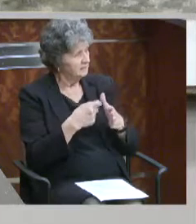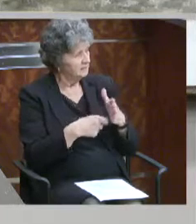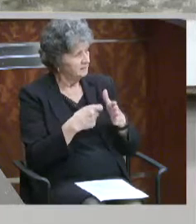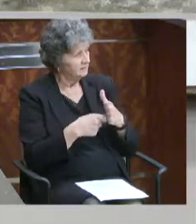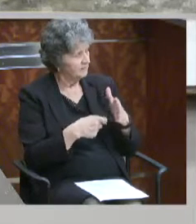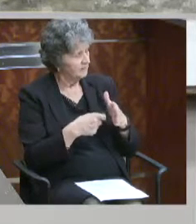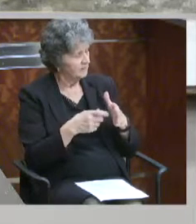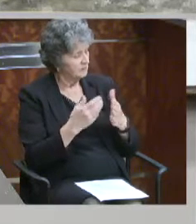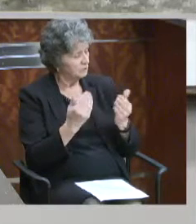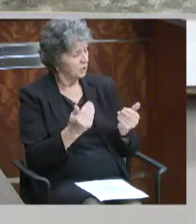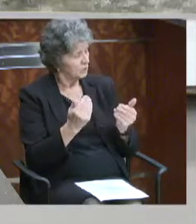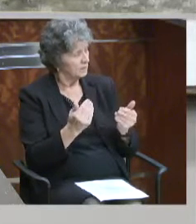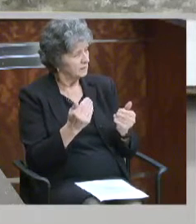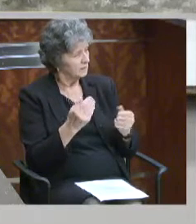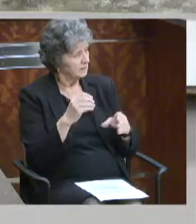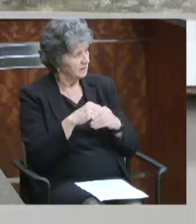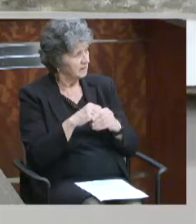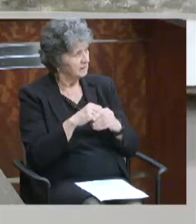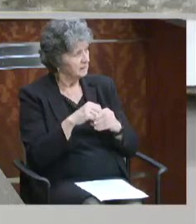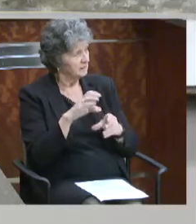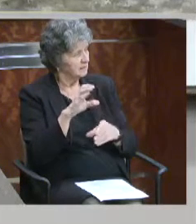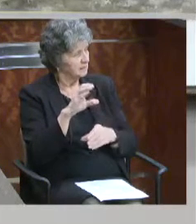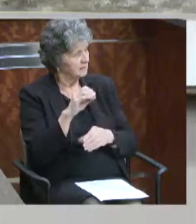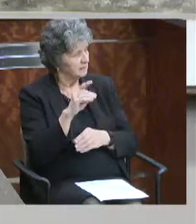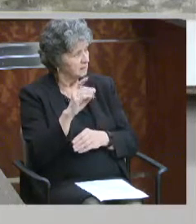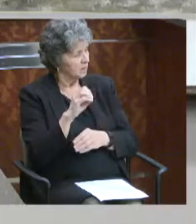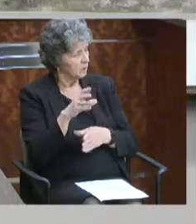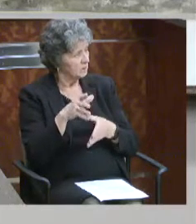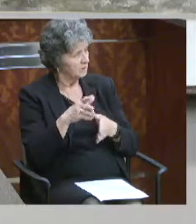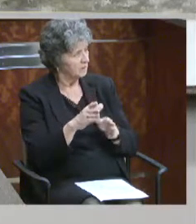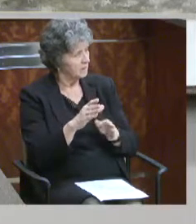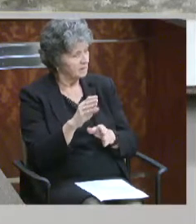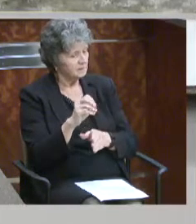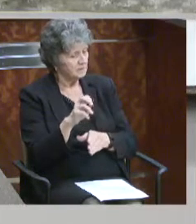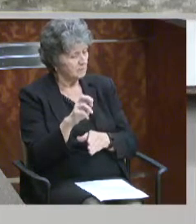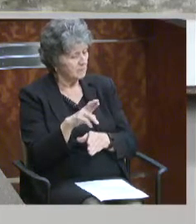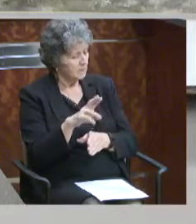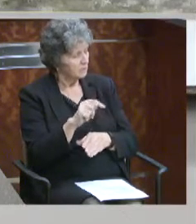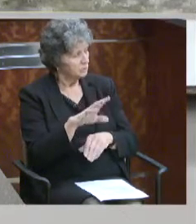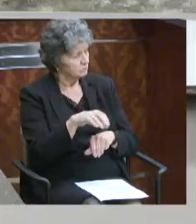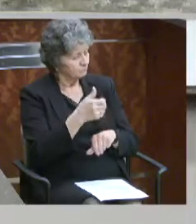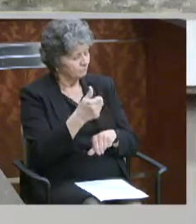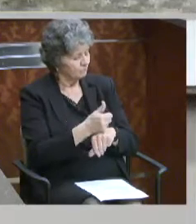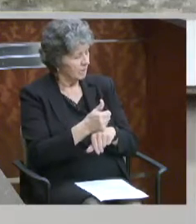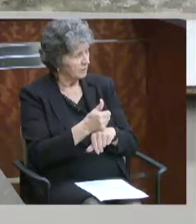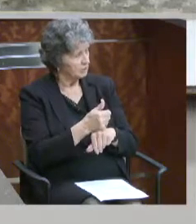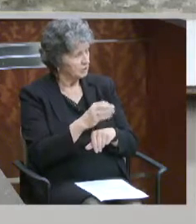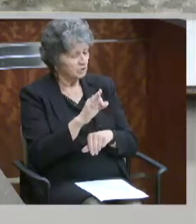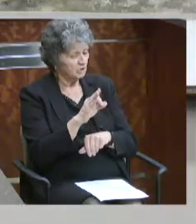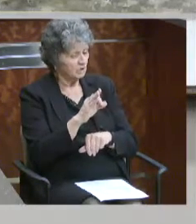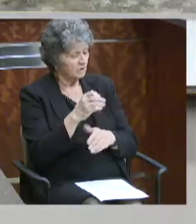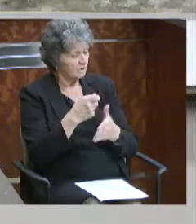contained in the code, and allows the mayor to set the fees on an annual basis.